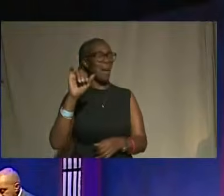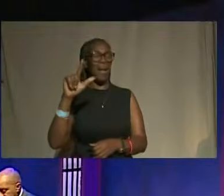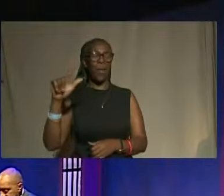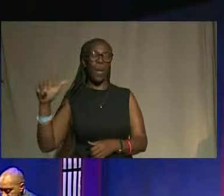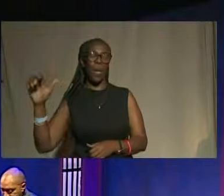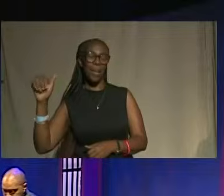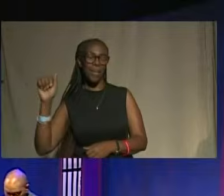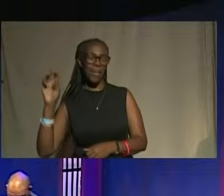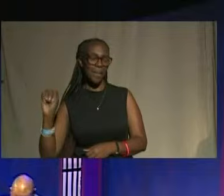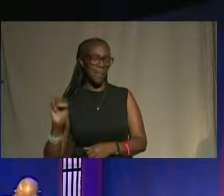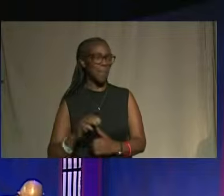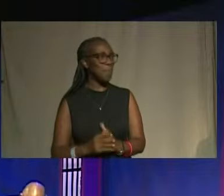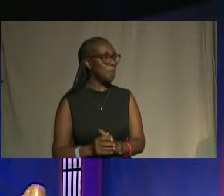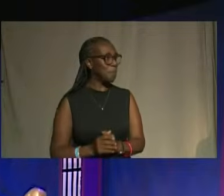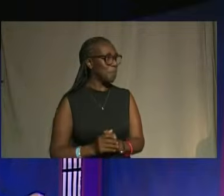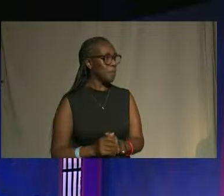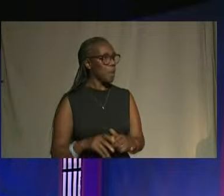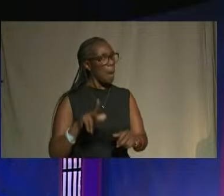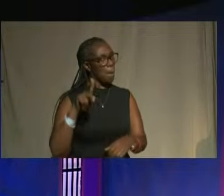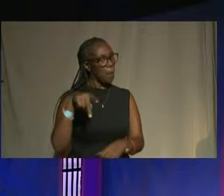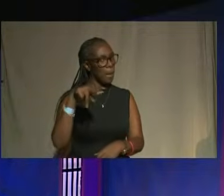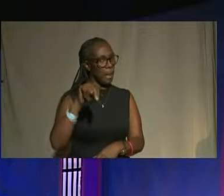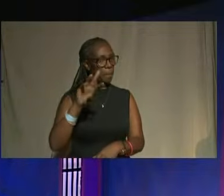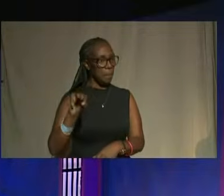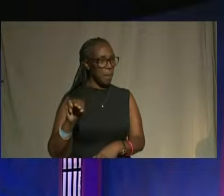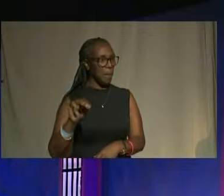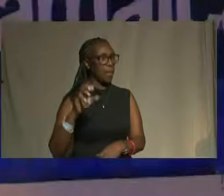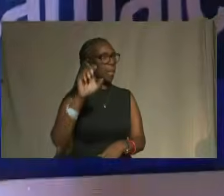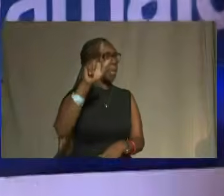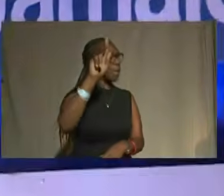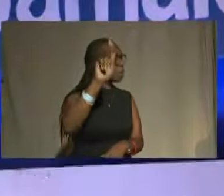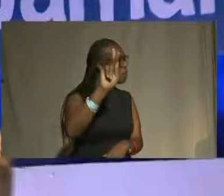For the PNP, Kisha Anderson.